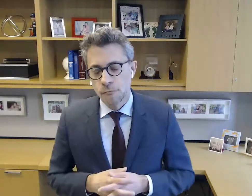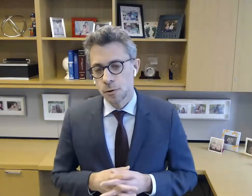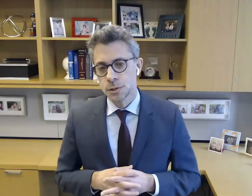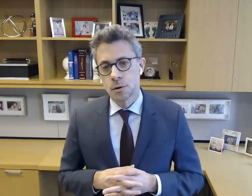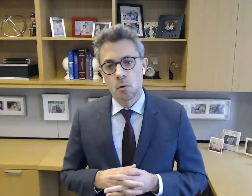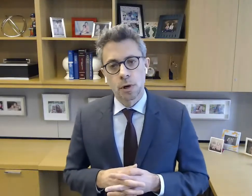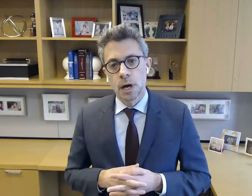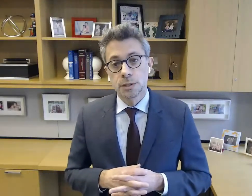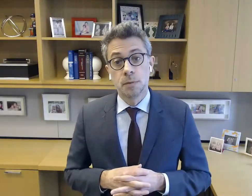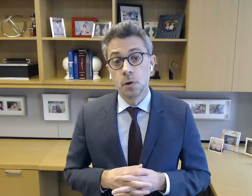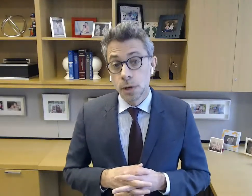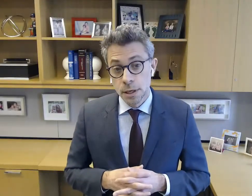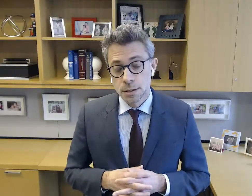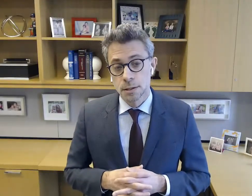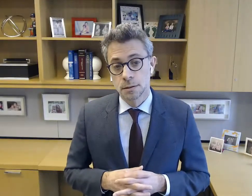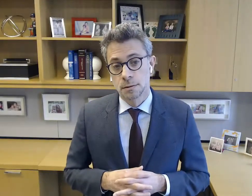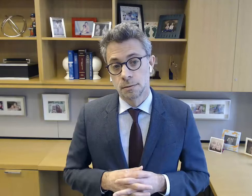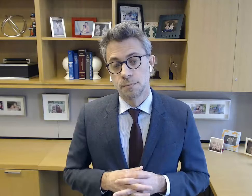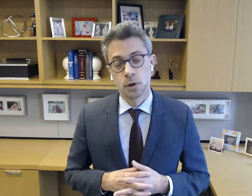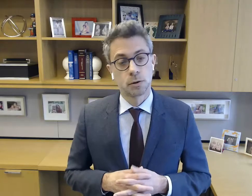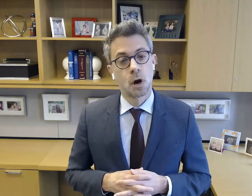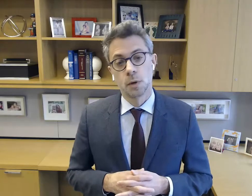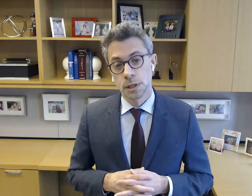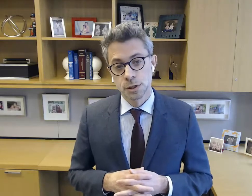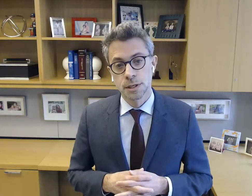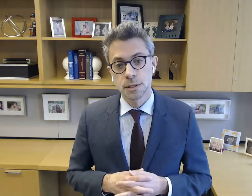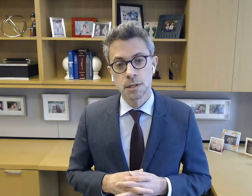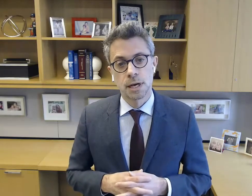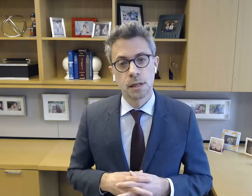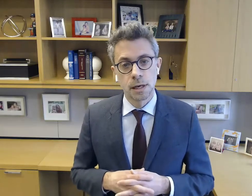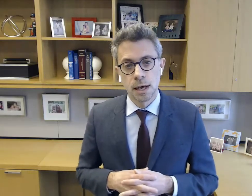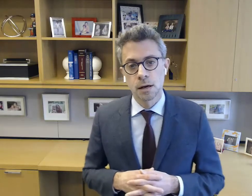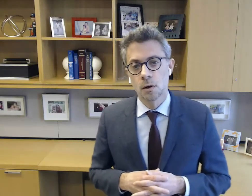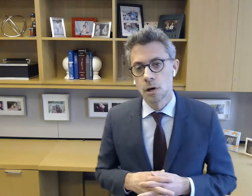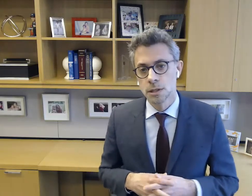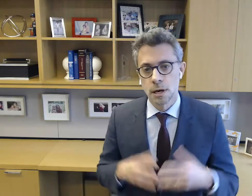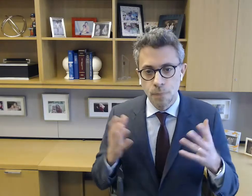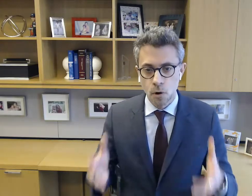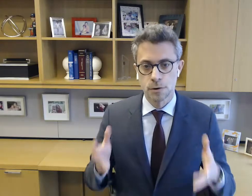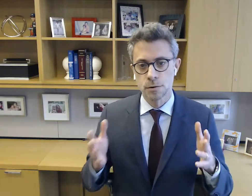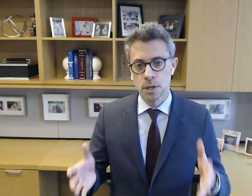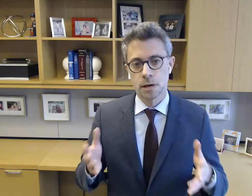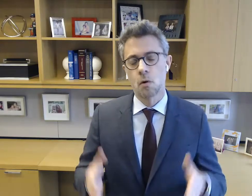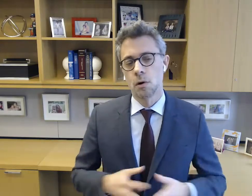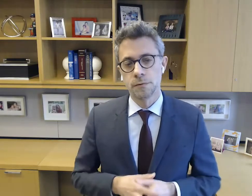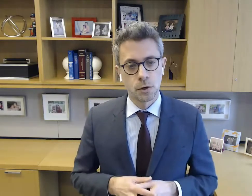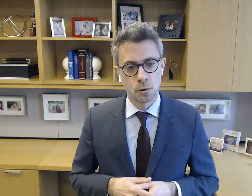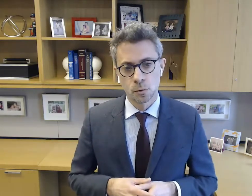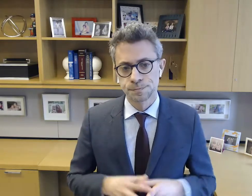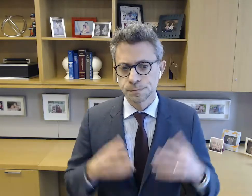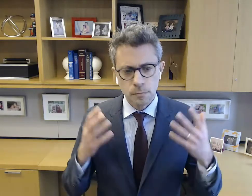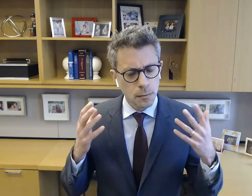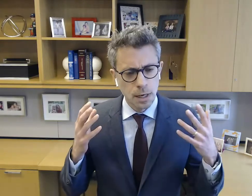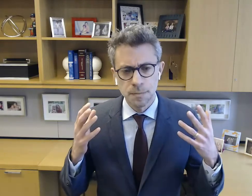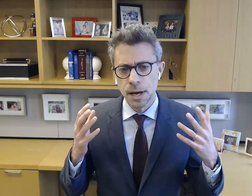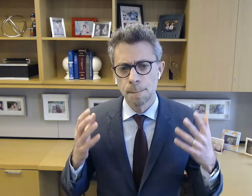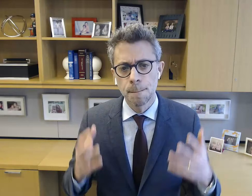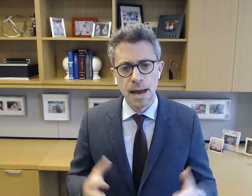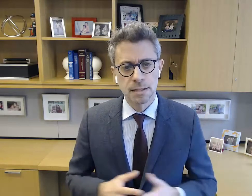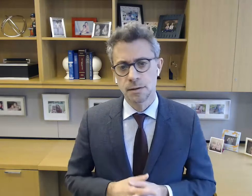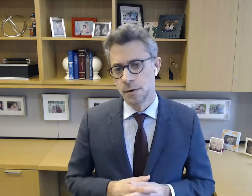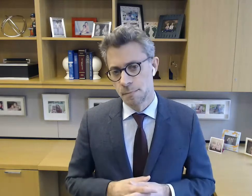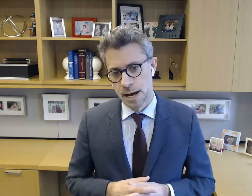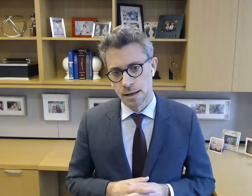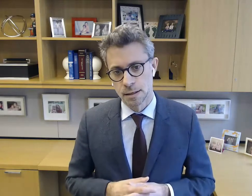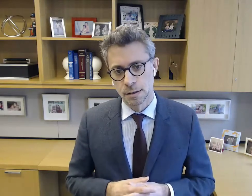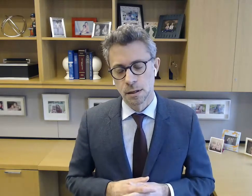heroic efforts to organize communities, build coalitions, and litigate alongside partners like all of you has made